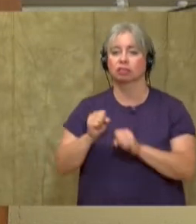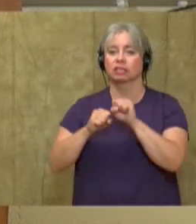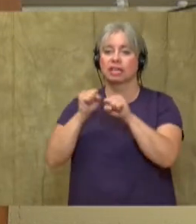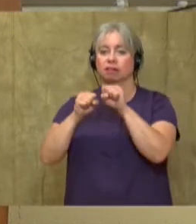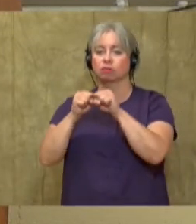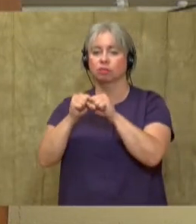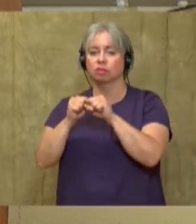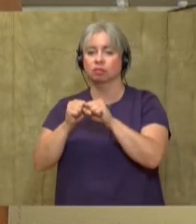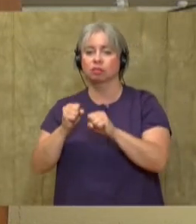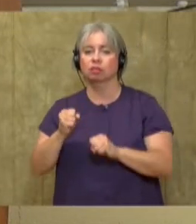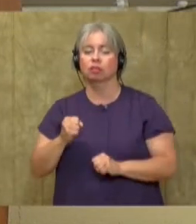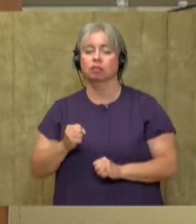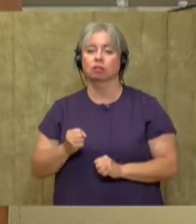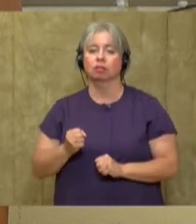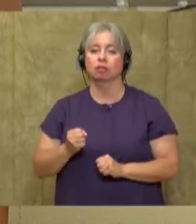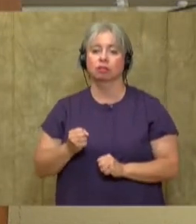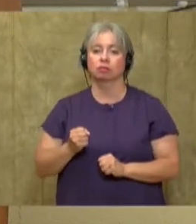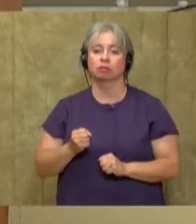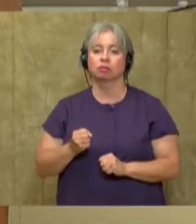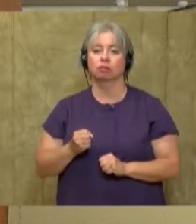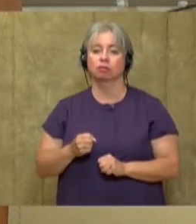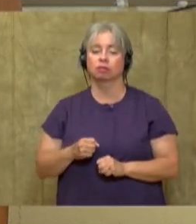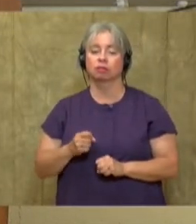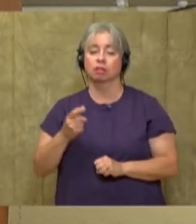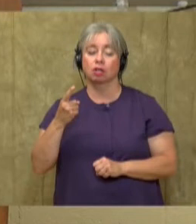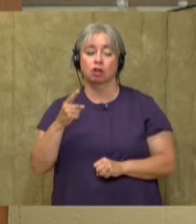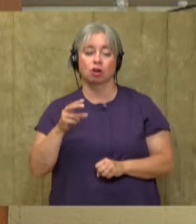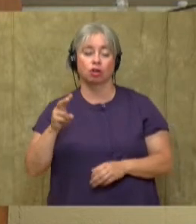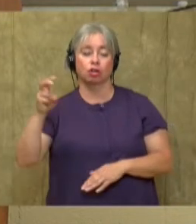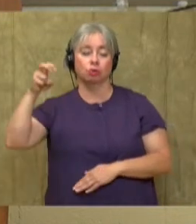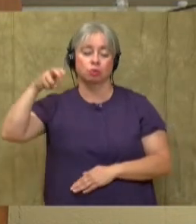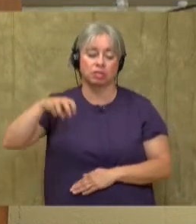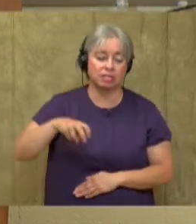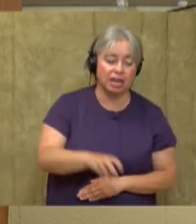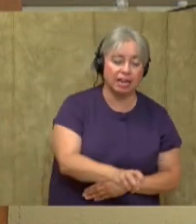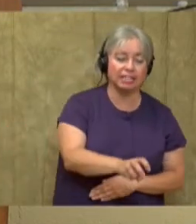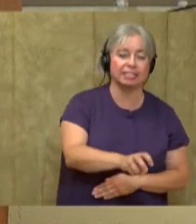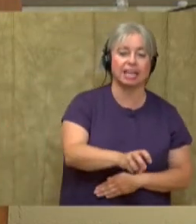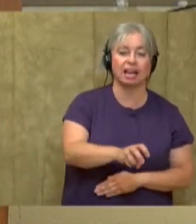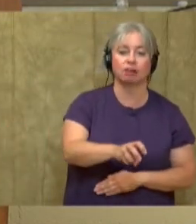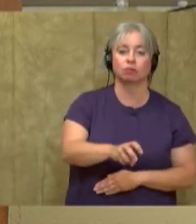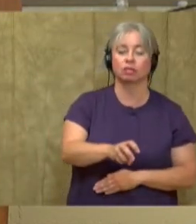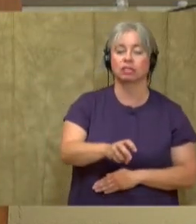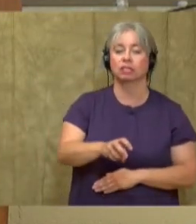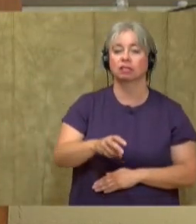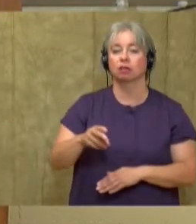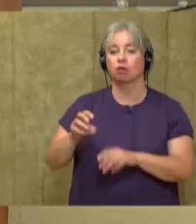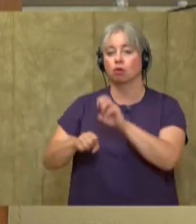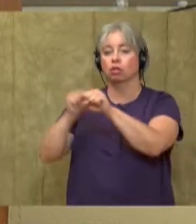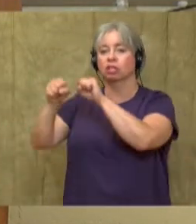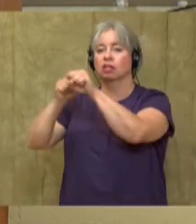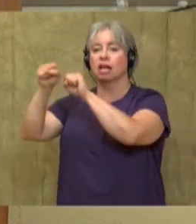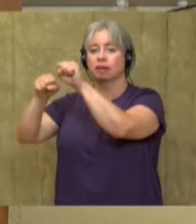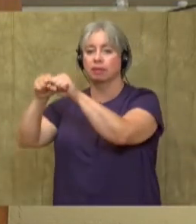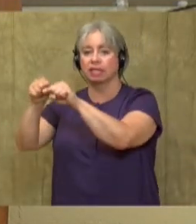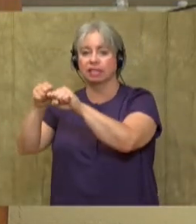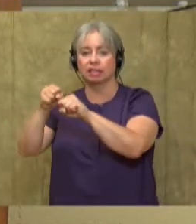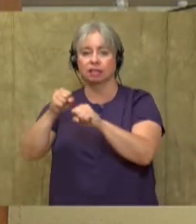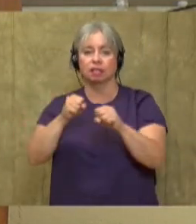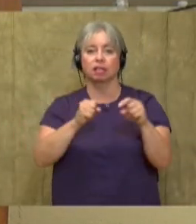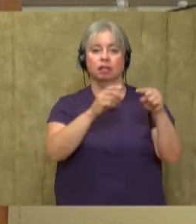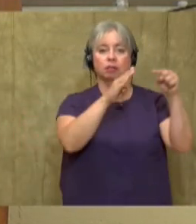sliding down? Or when you hit the line, are you climbing up? So from left to right, as I hit this blue block